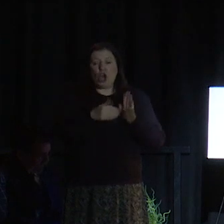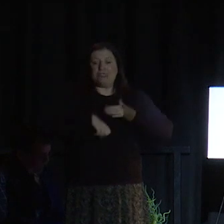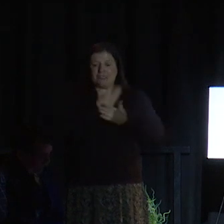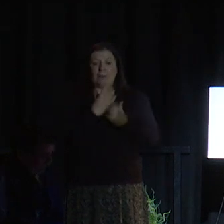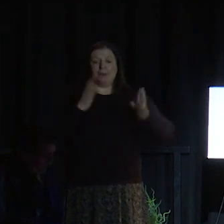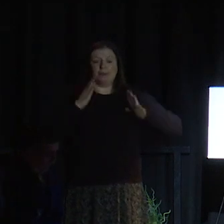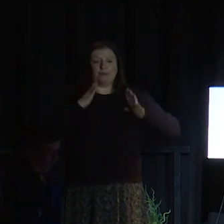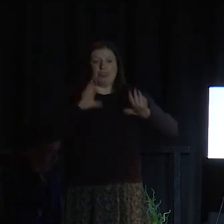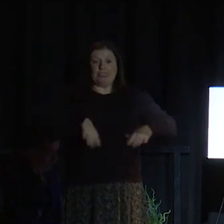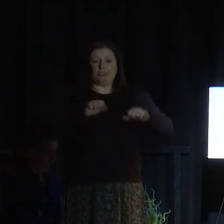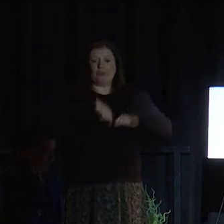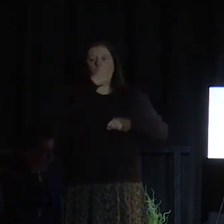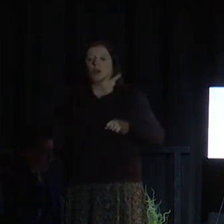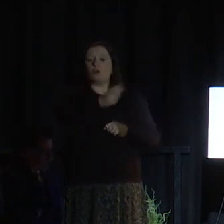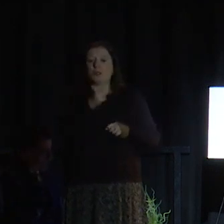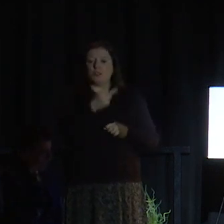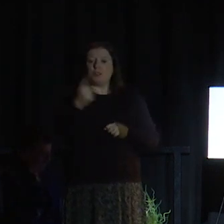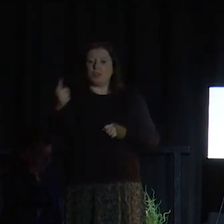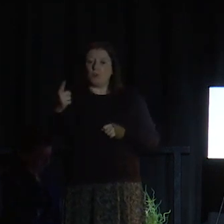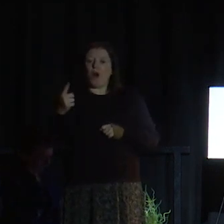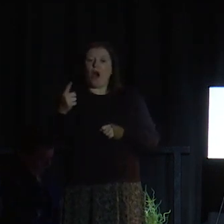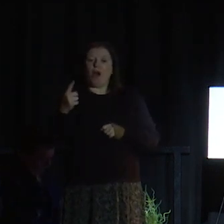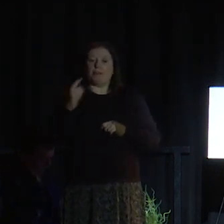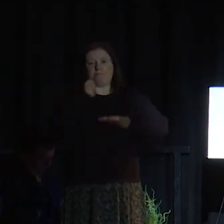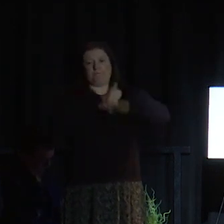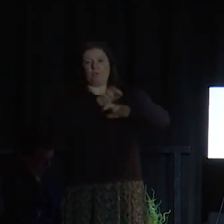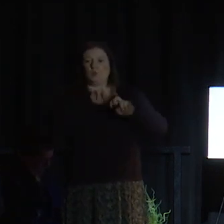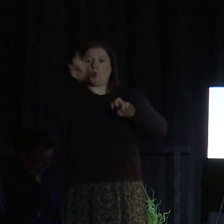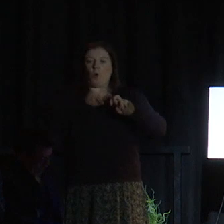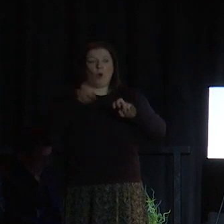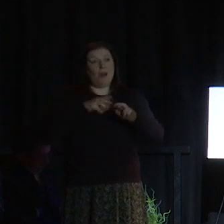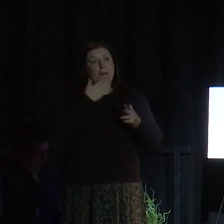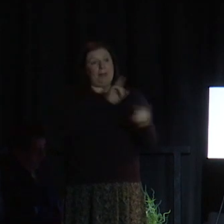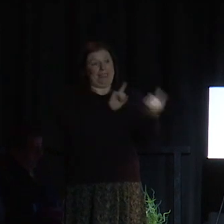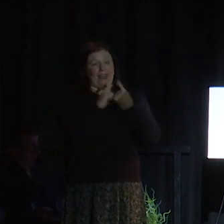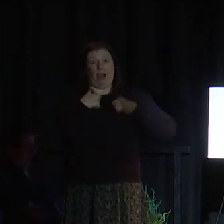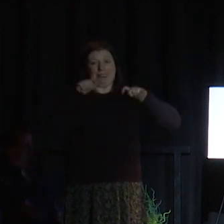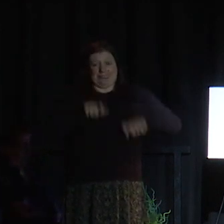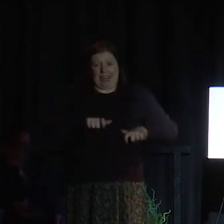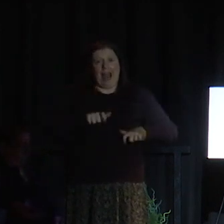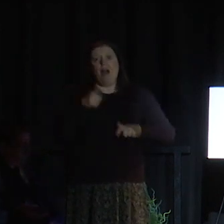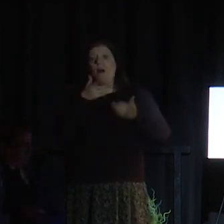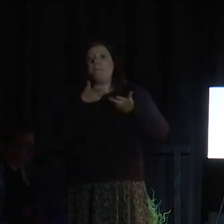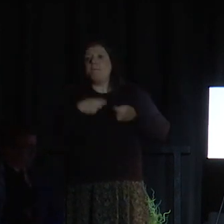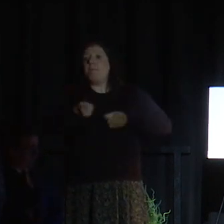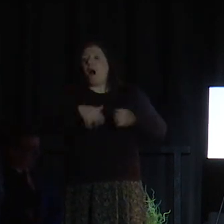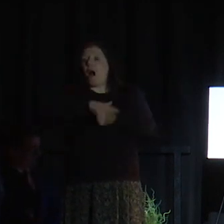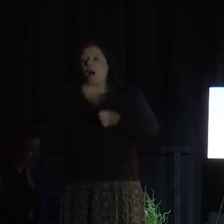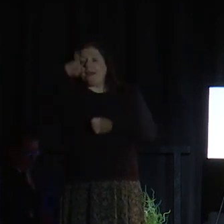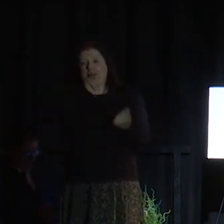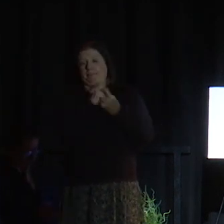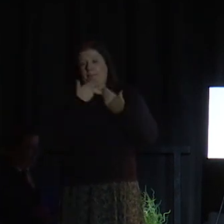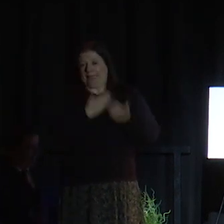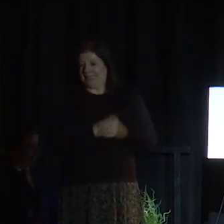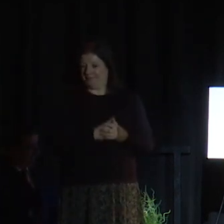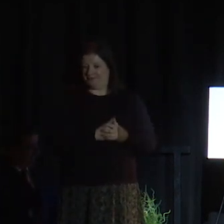in 2021. So please come and start a conversation with us. I'll be here after the pitching sessions and in the marketplace. So come and talk to me if you want to